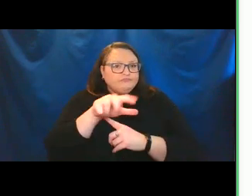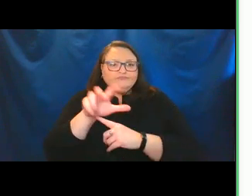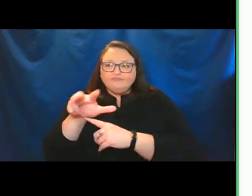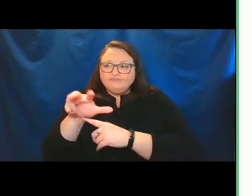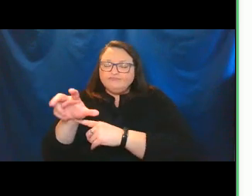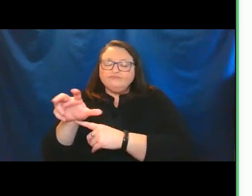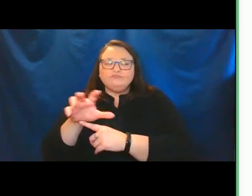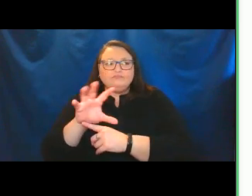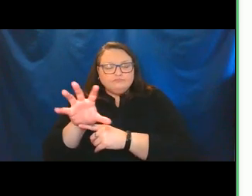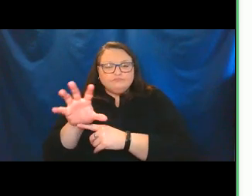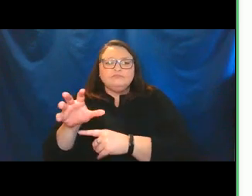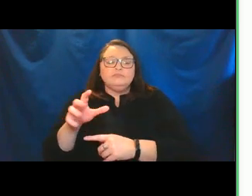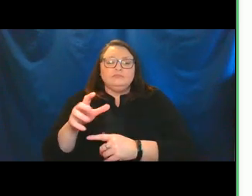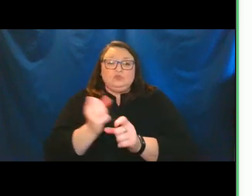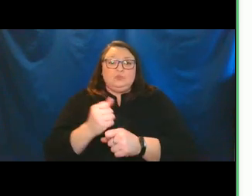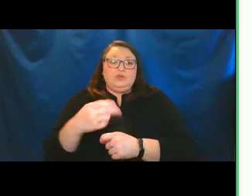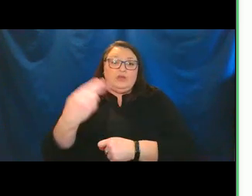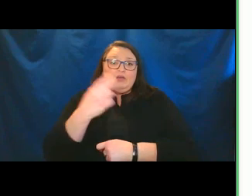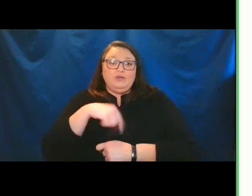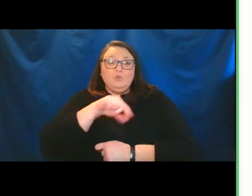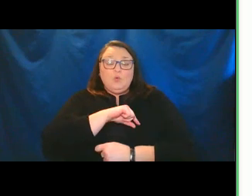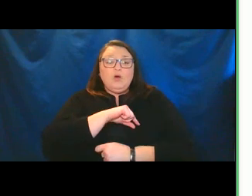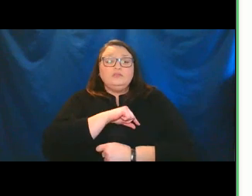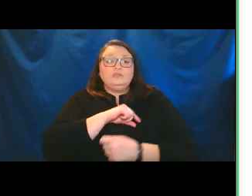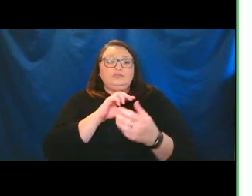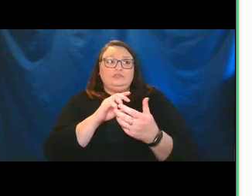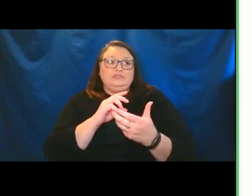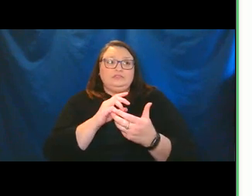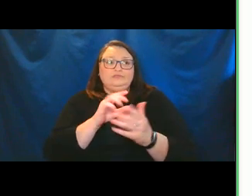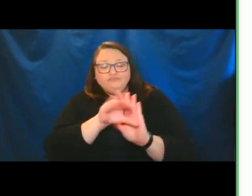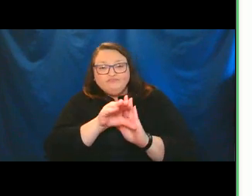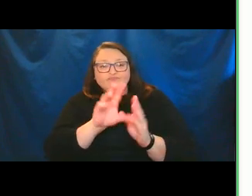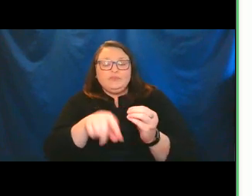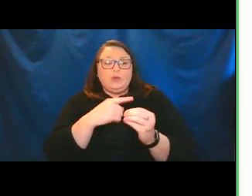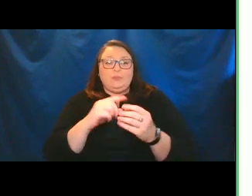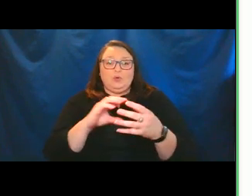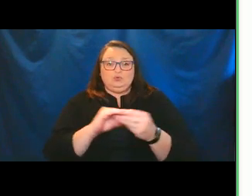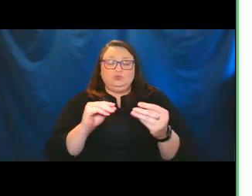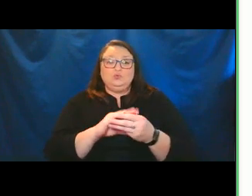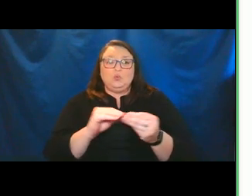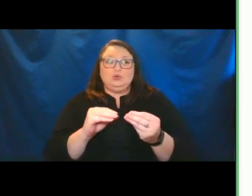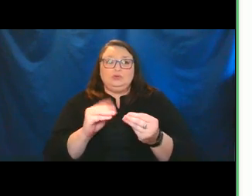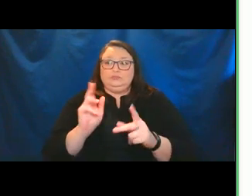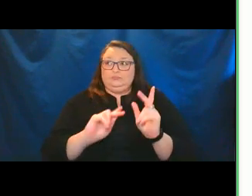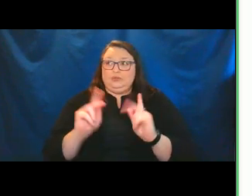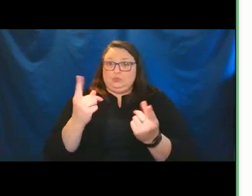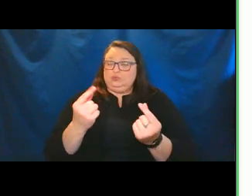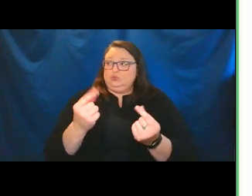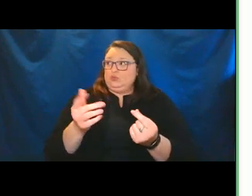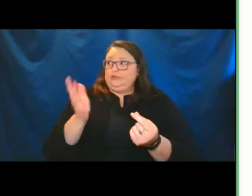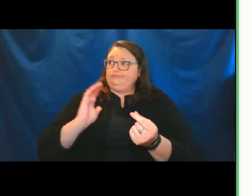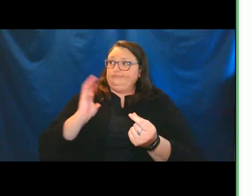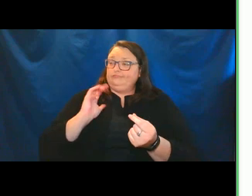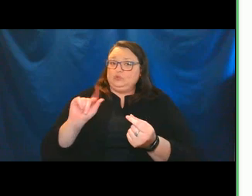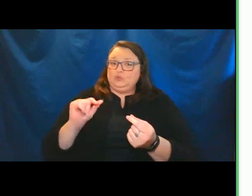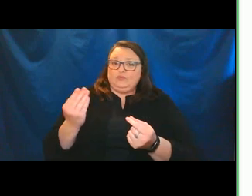quality production value stories about what people were doing back then in climate